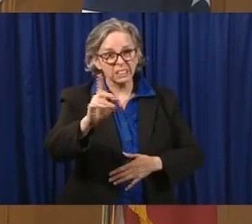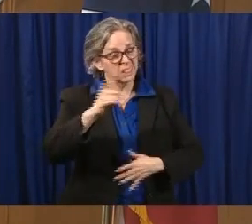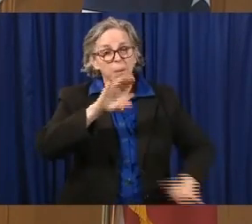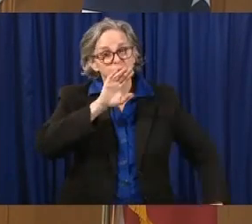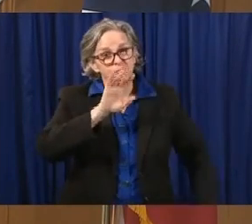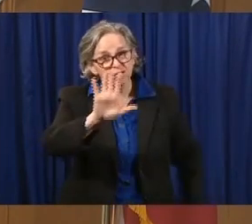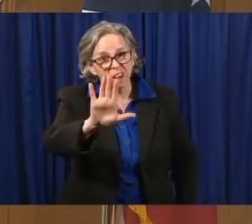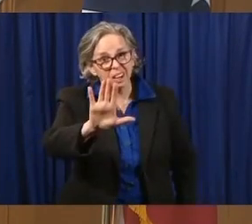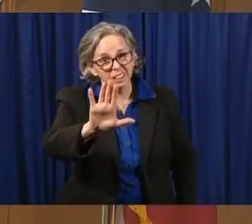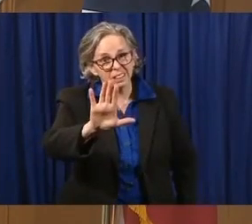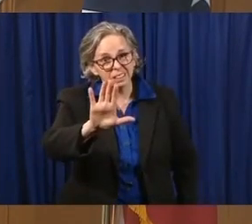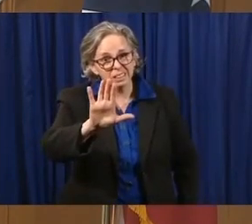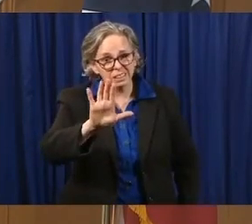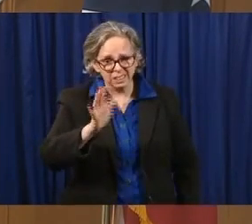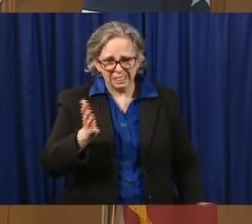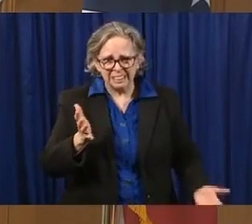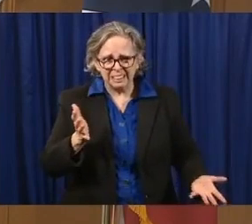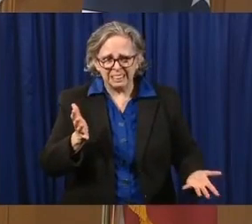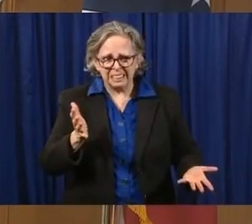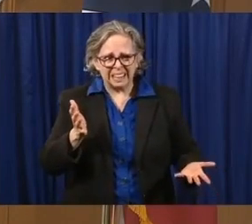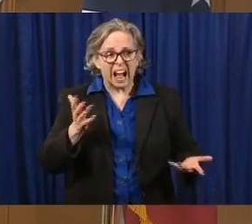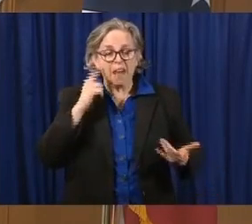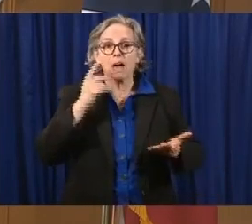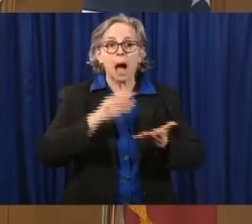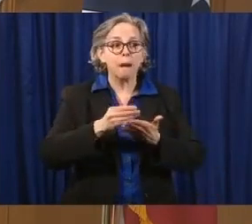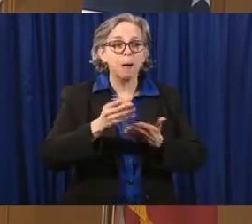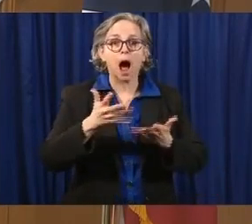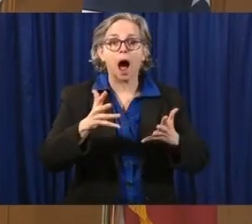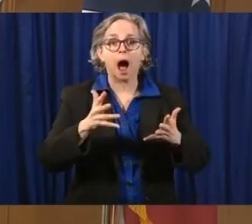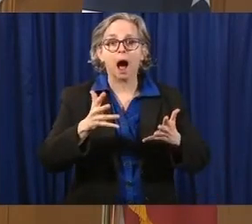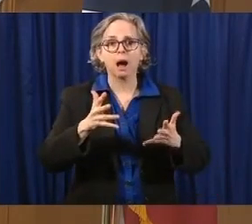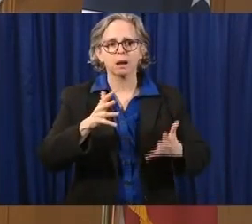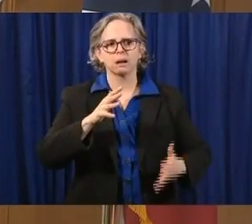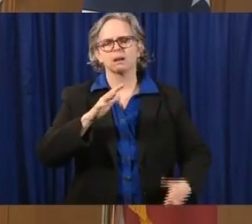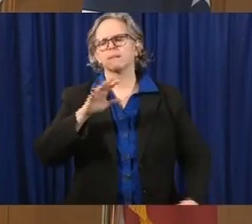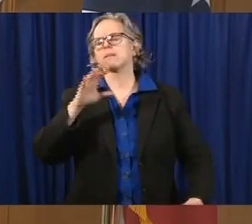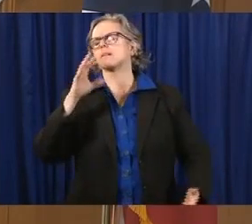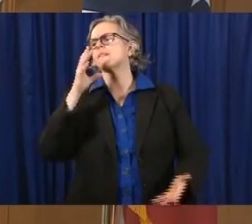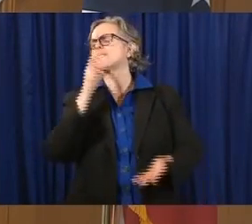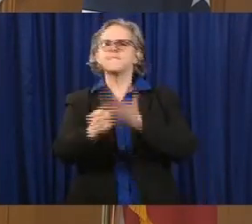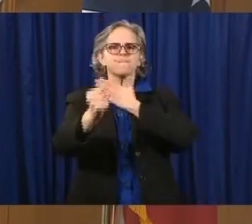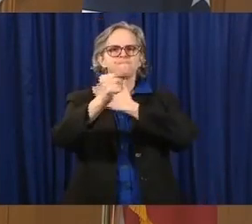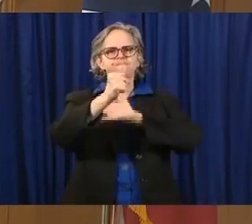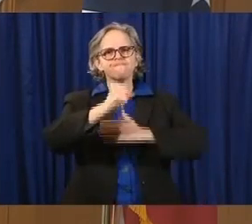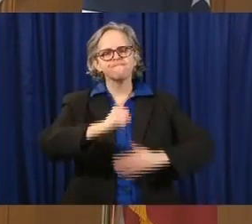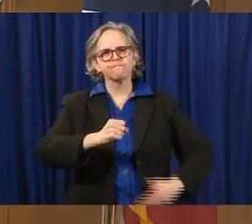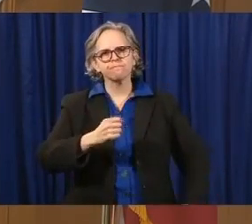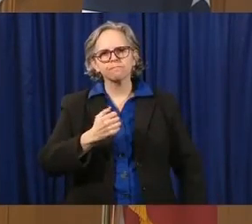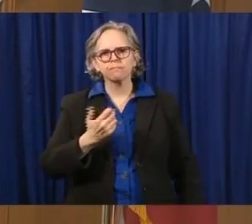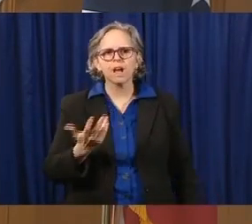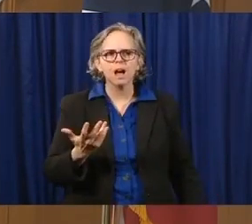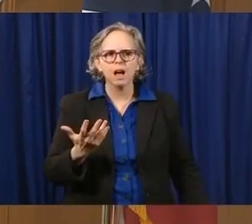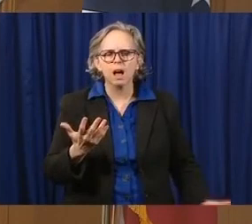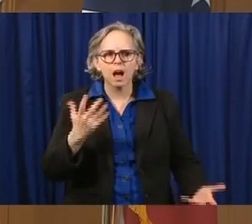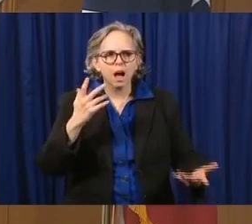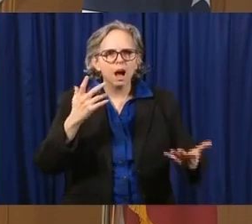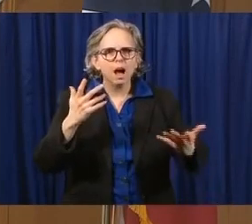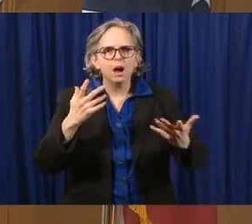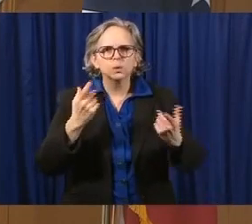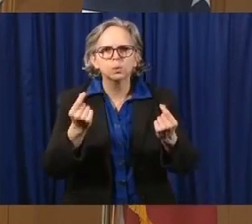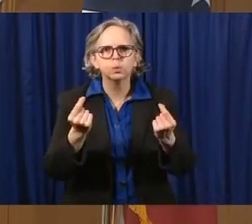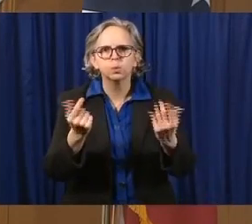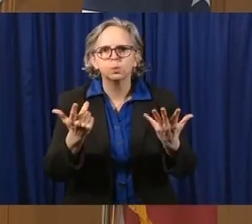you think you've got something bought and you don't have it bought and it doesn't show up.